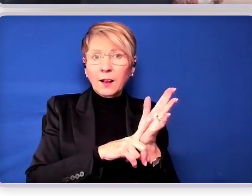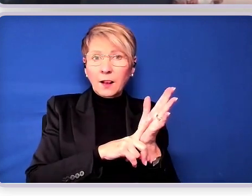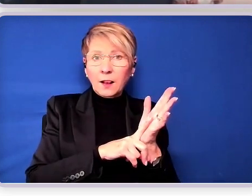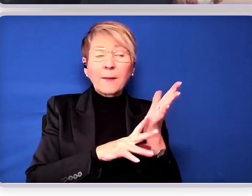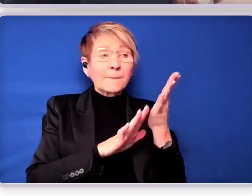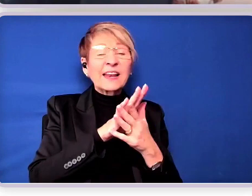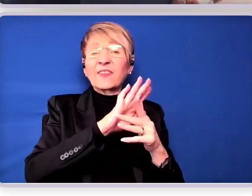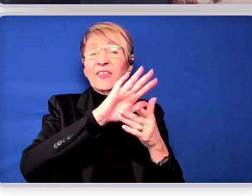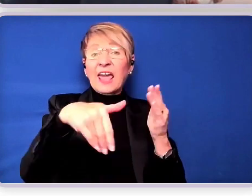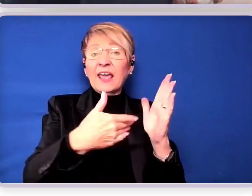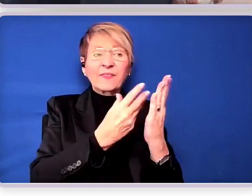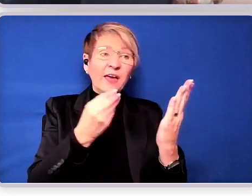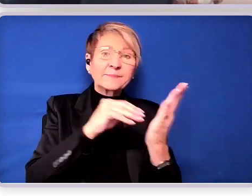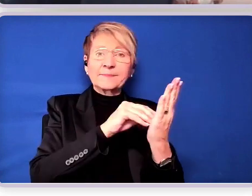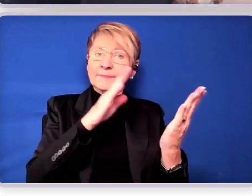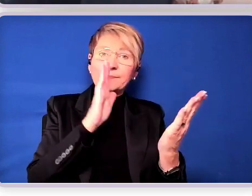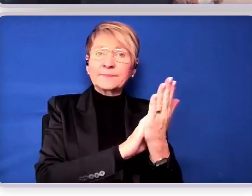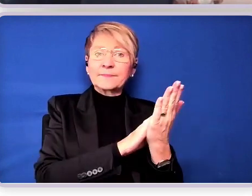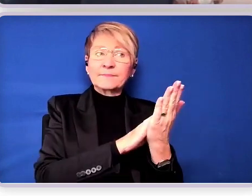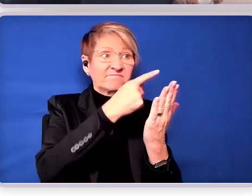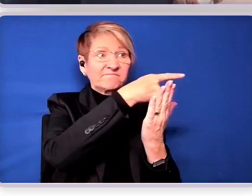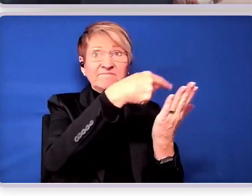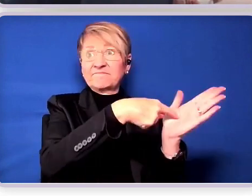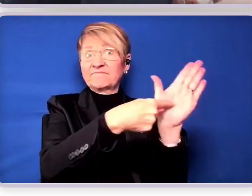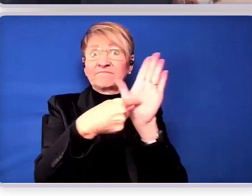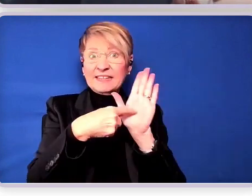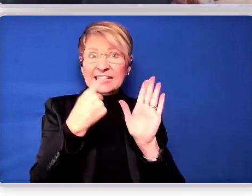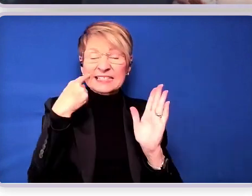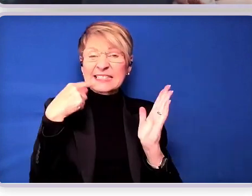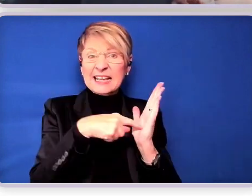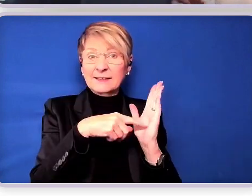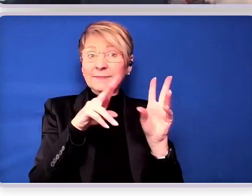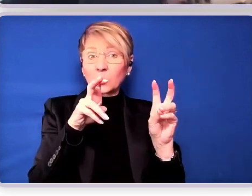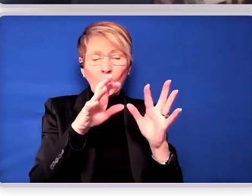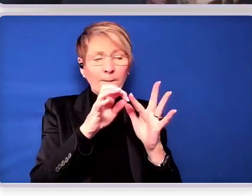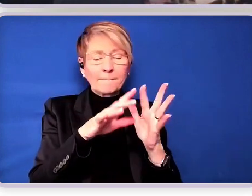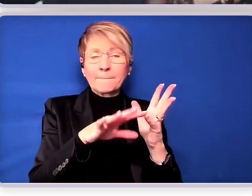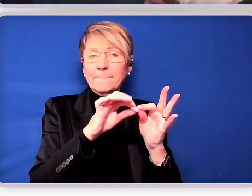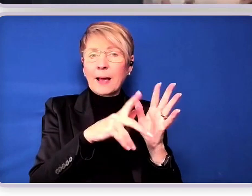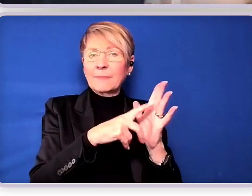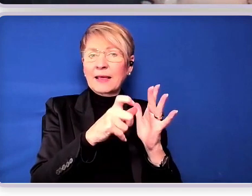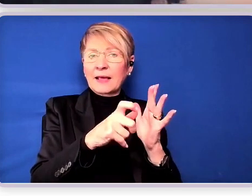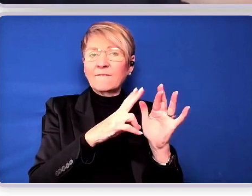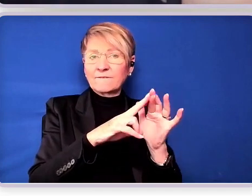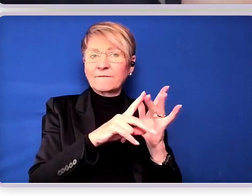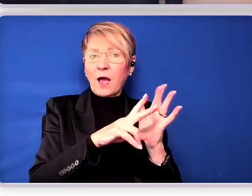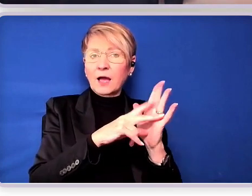go through a hearing, you have a public finding and some orders. Yeah, I hope that answers the